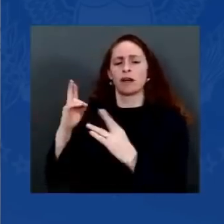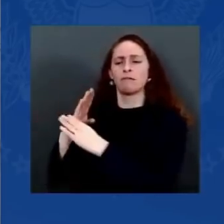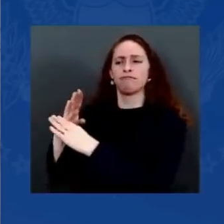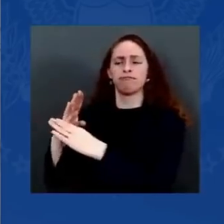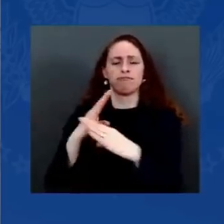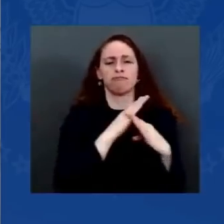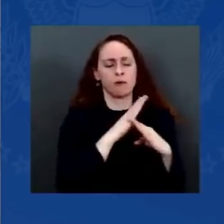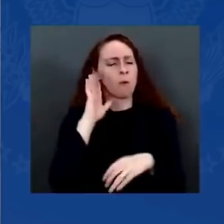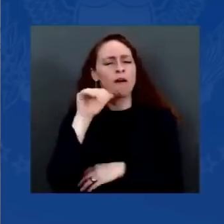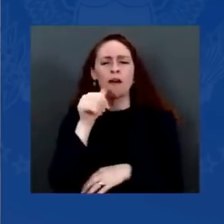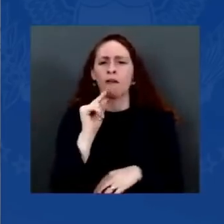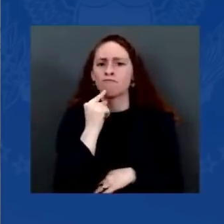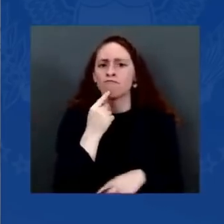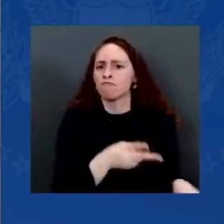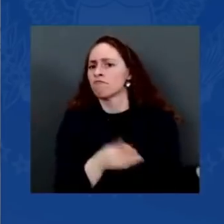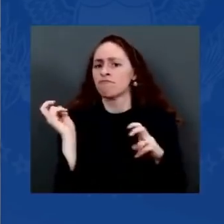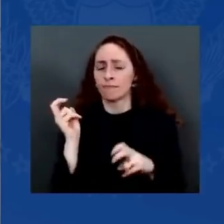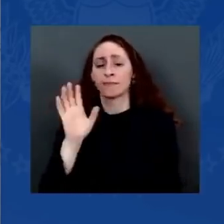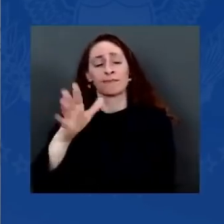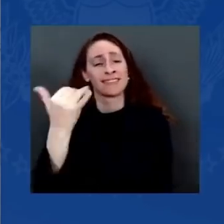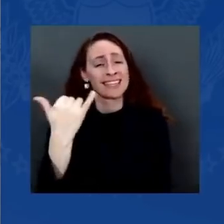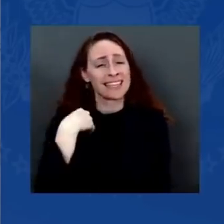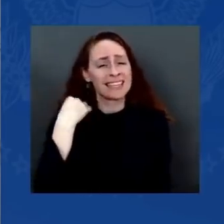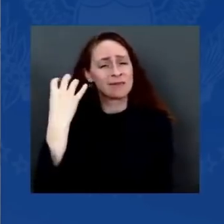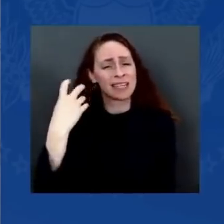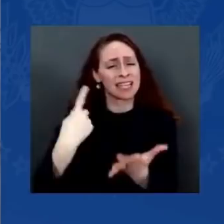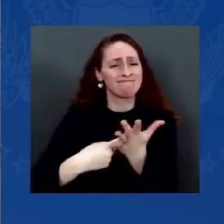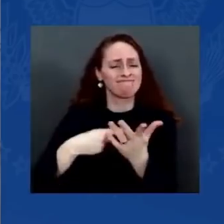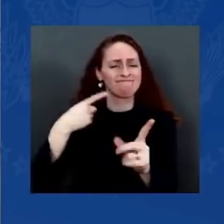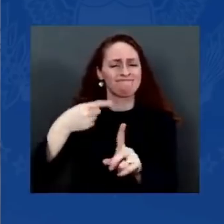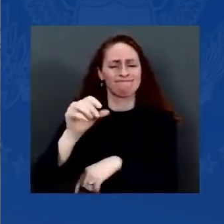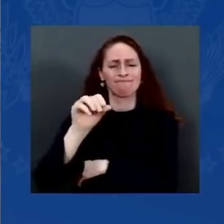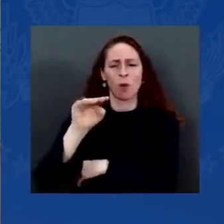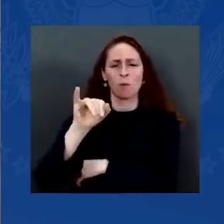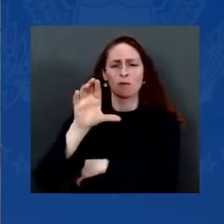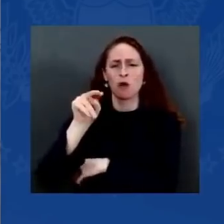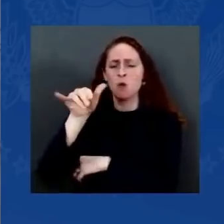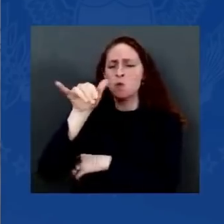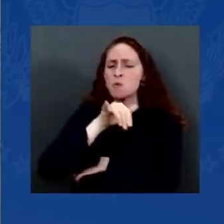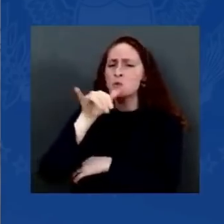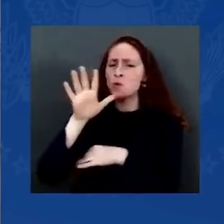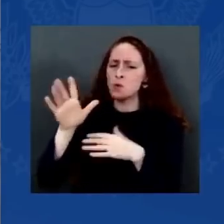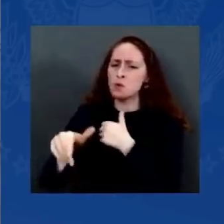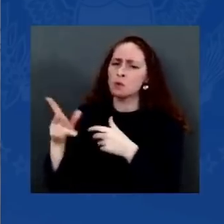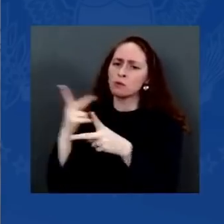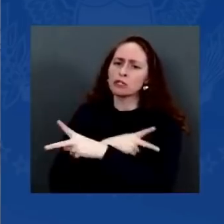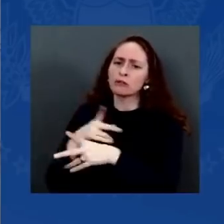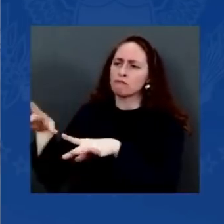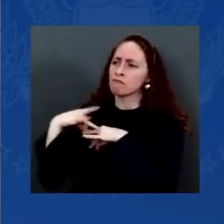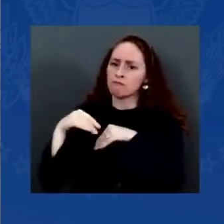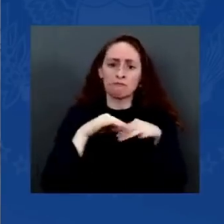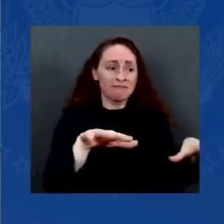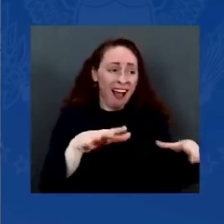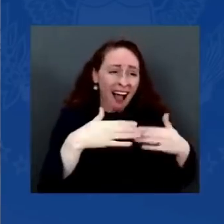vaccinated people get COVID, potentially in large numbers. There will be positive cases in every office, even here in the White House